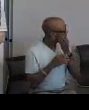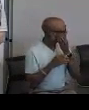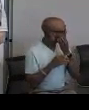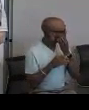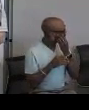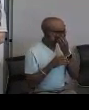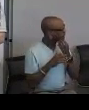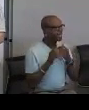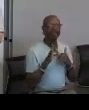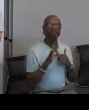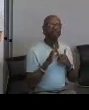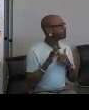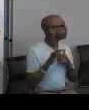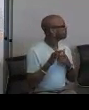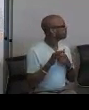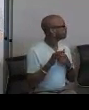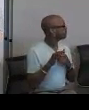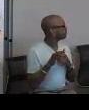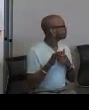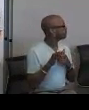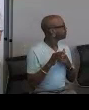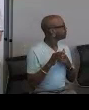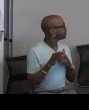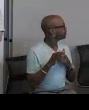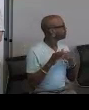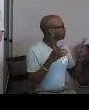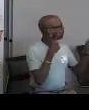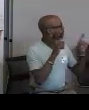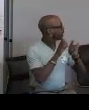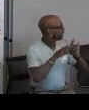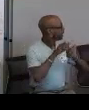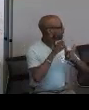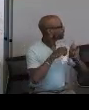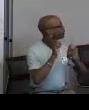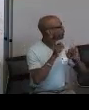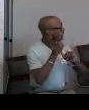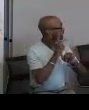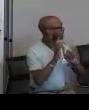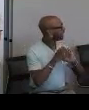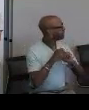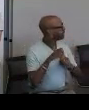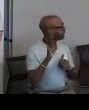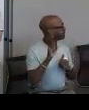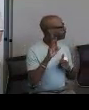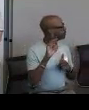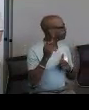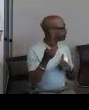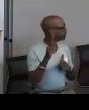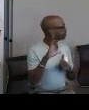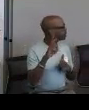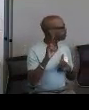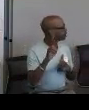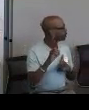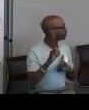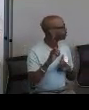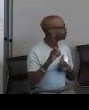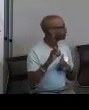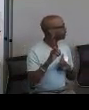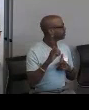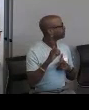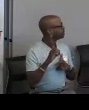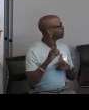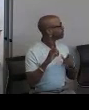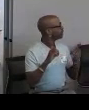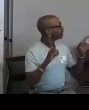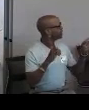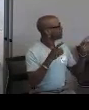And if we move on to the next slide for the elevator, you can actually see how the SVG code is fashioned. So the syntax, as Chancey